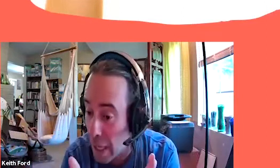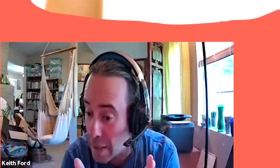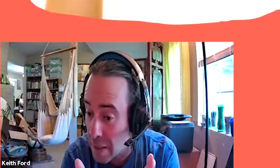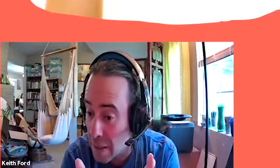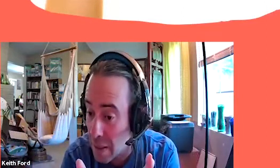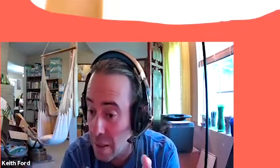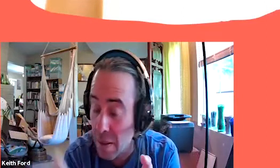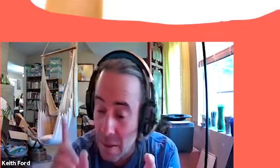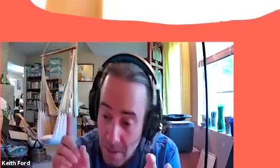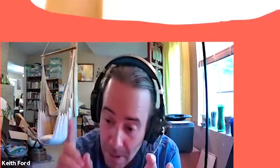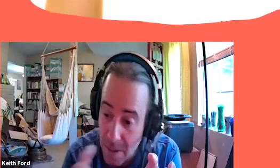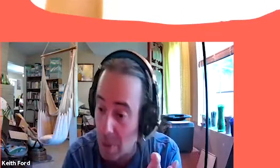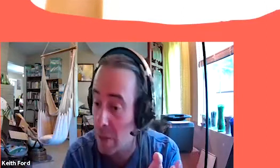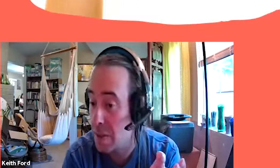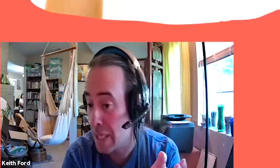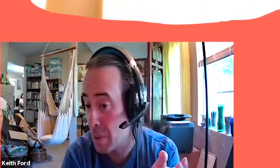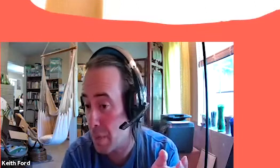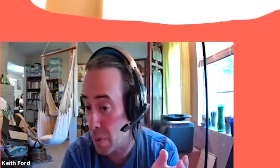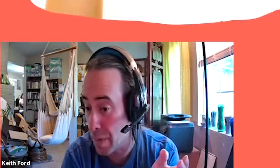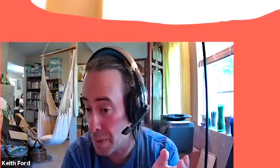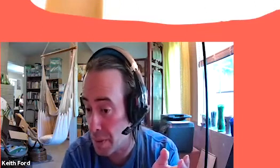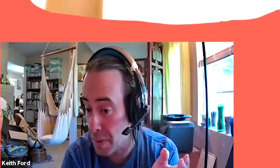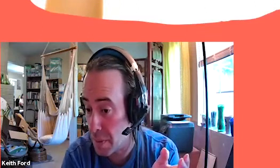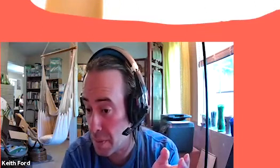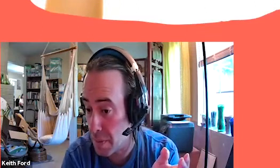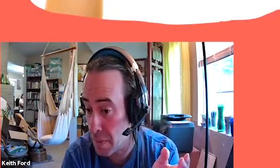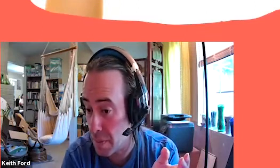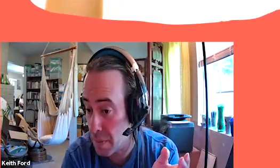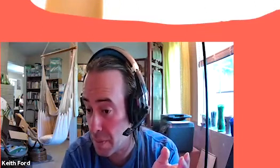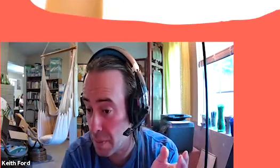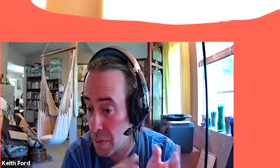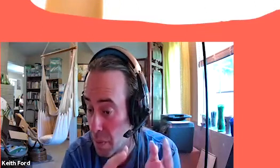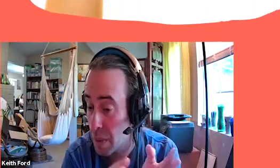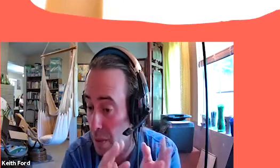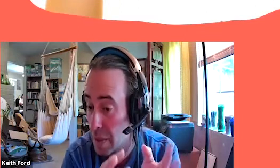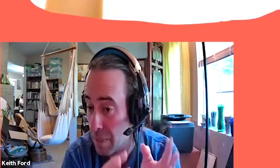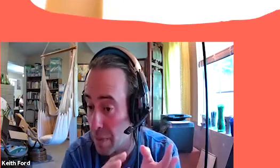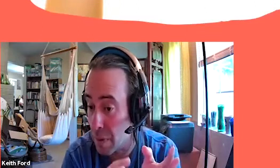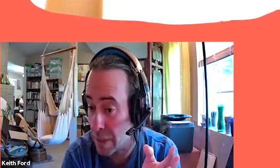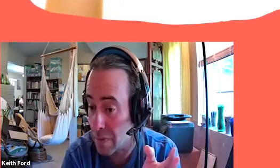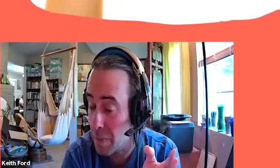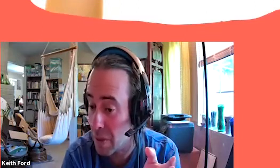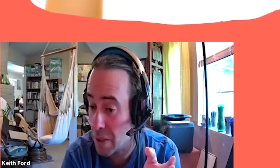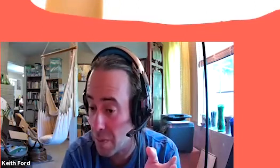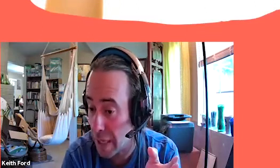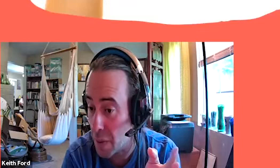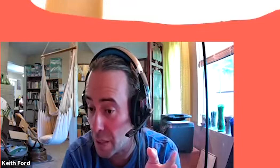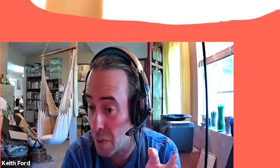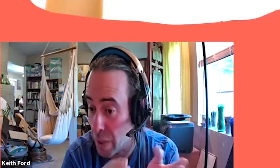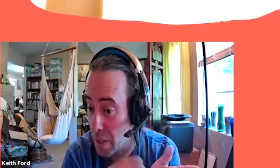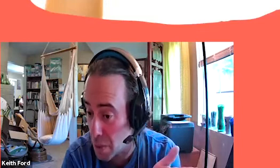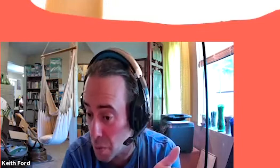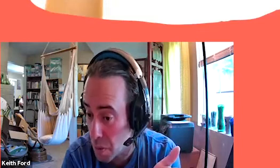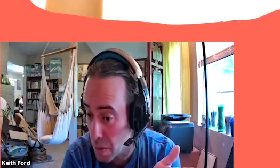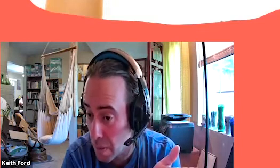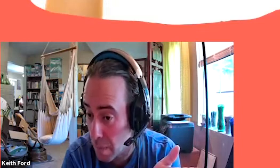If they're not, this is a really good example of a grievance. This is a really good example of a grievance. If somebody tries to evaluate